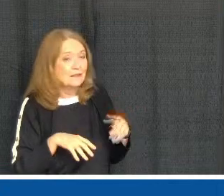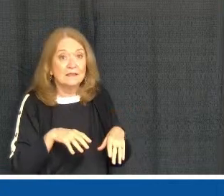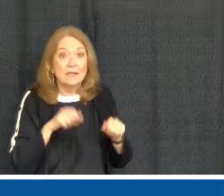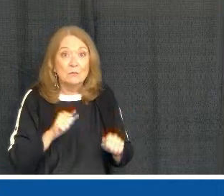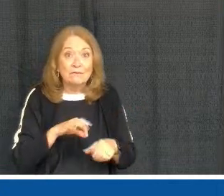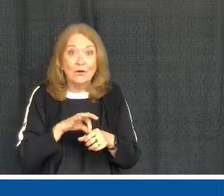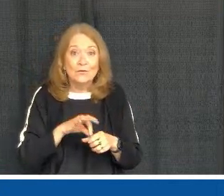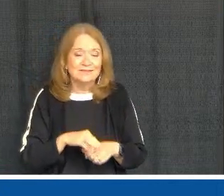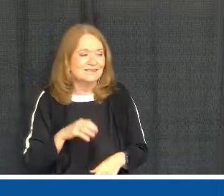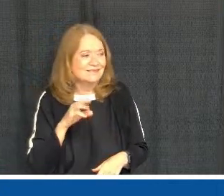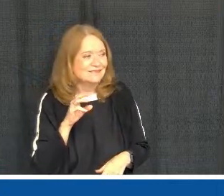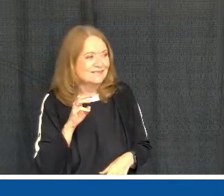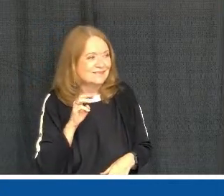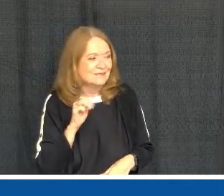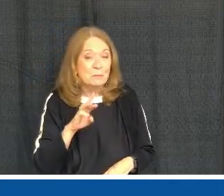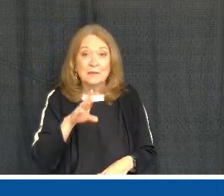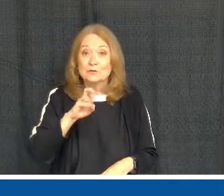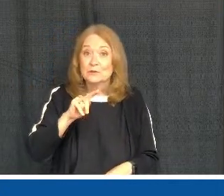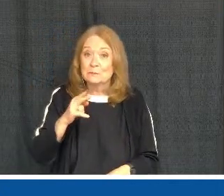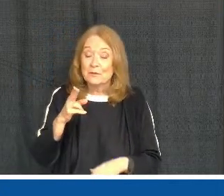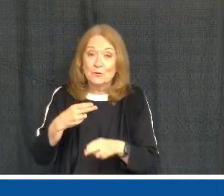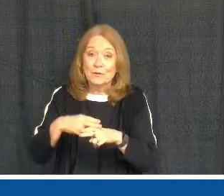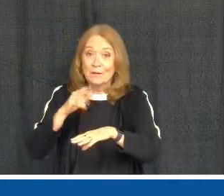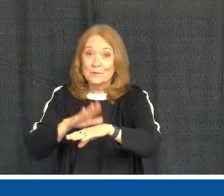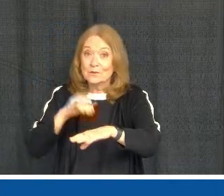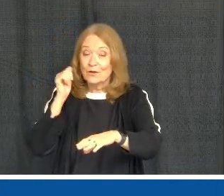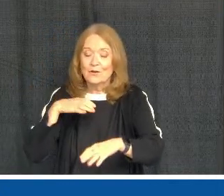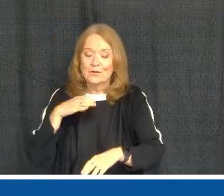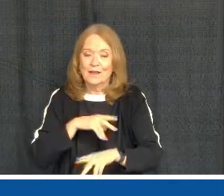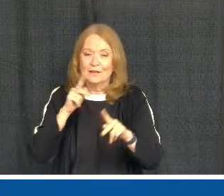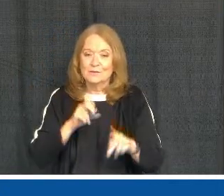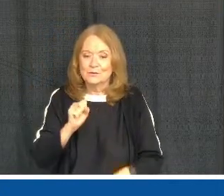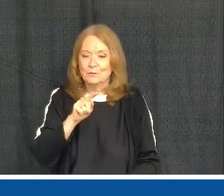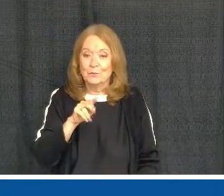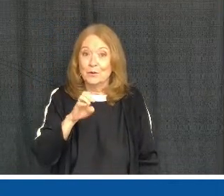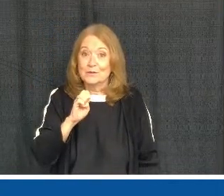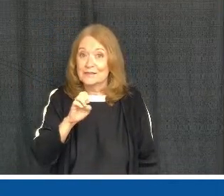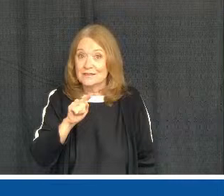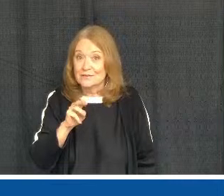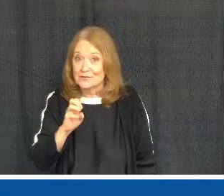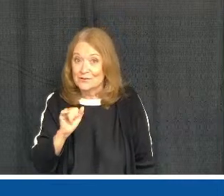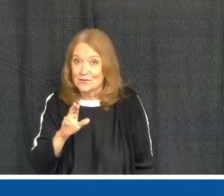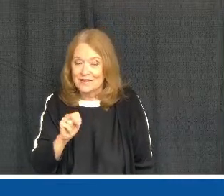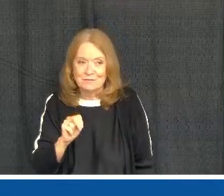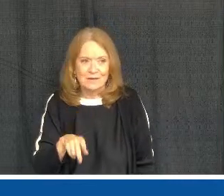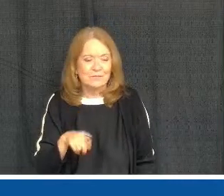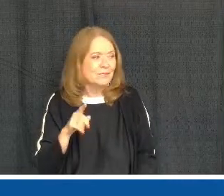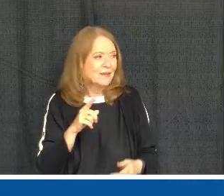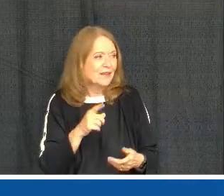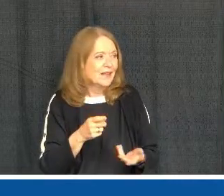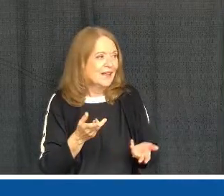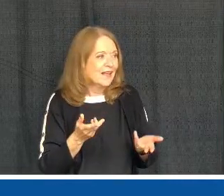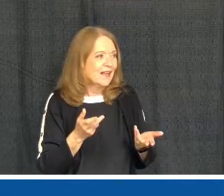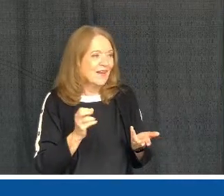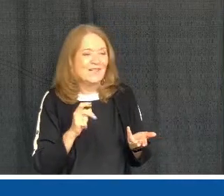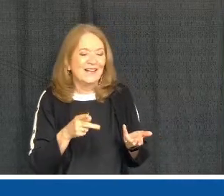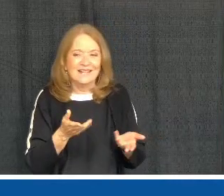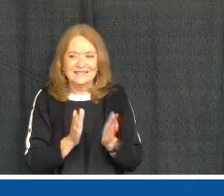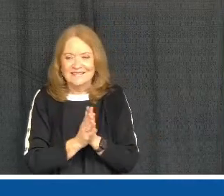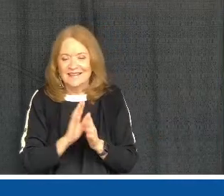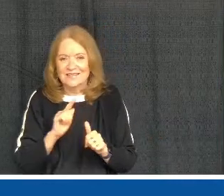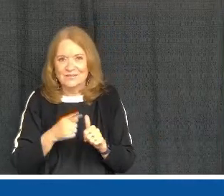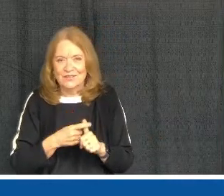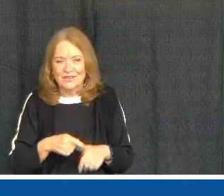Mr. Smith, your name was called. And the cupcakes. Councilperson Streetman, you're Cupcake. recognized. He asked first, so they're for him. That's